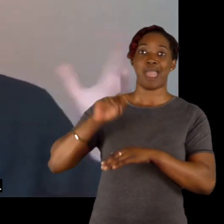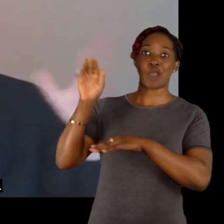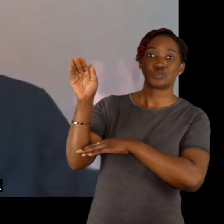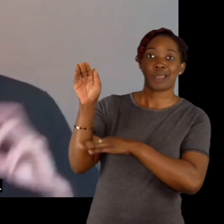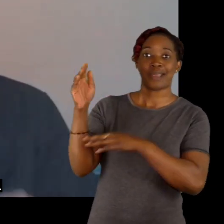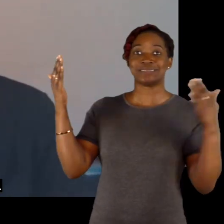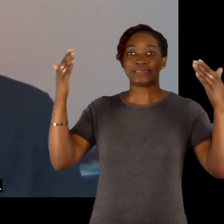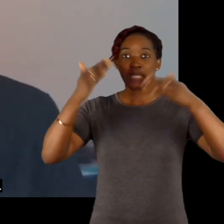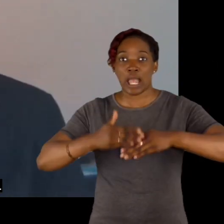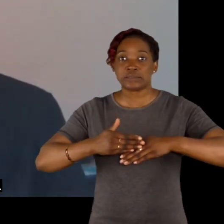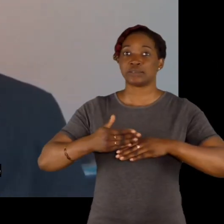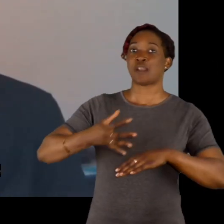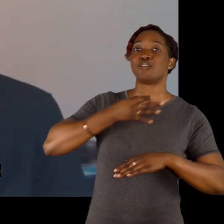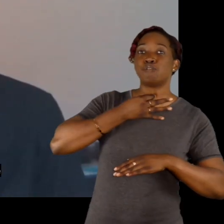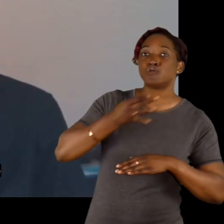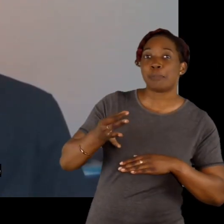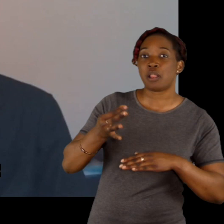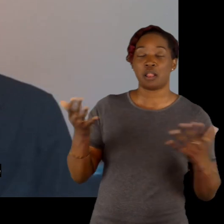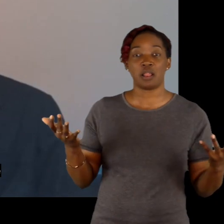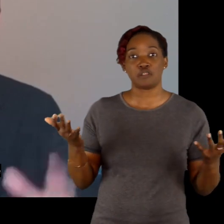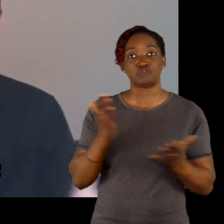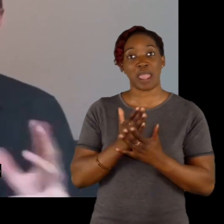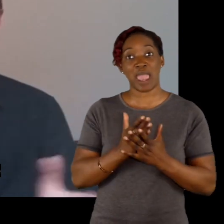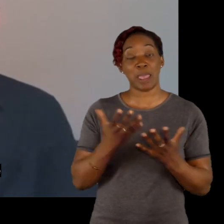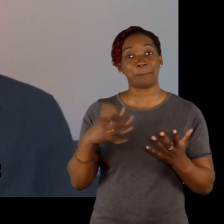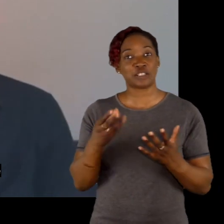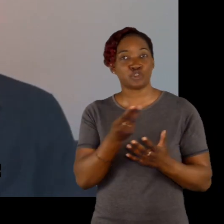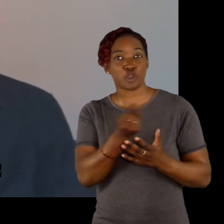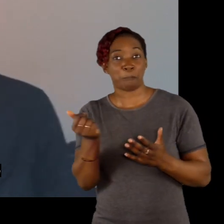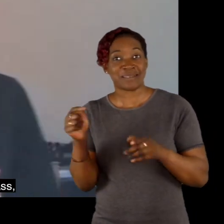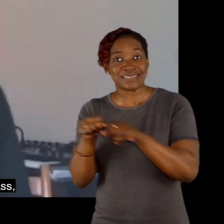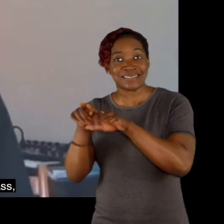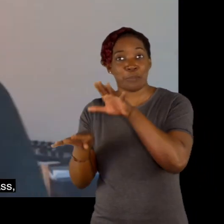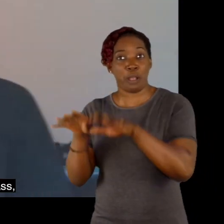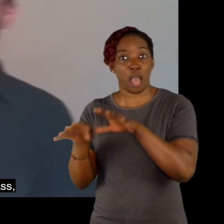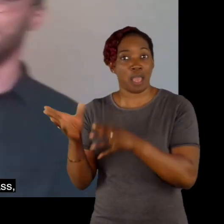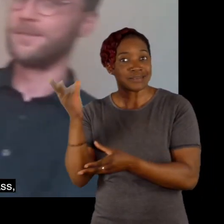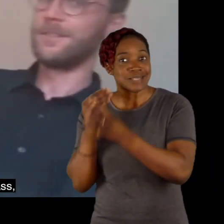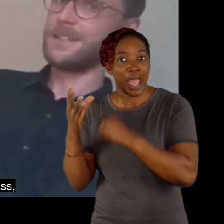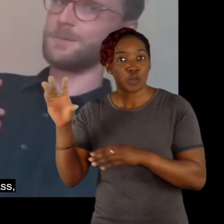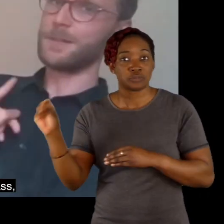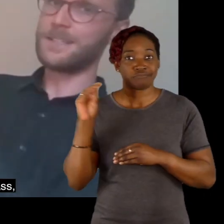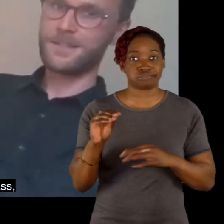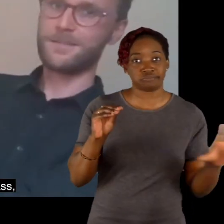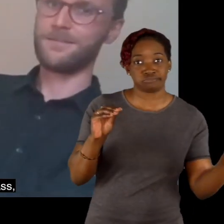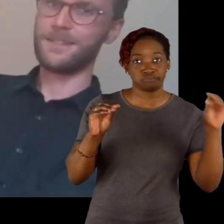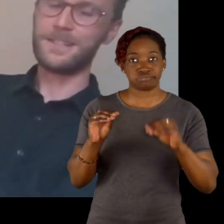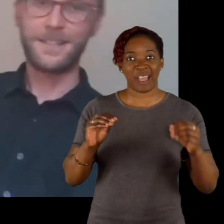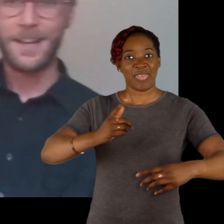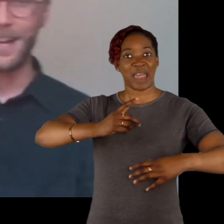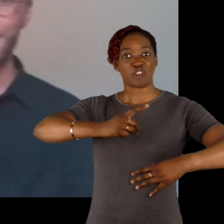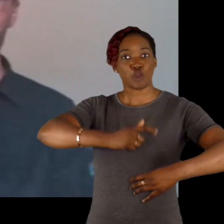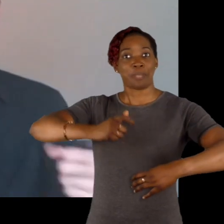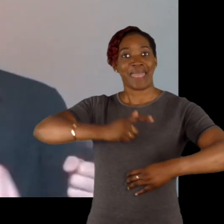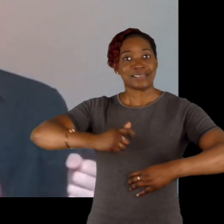vulnerable to the elements of the night. So we brought in some of those jazz stylings. I played a bit of that double bass, there it